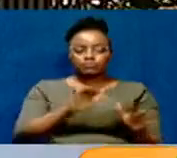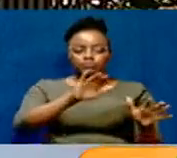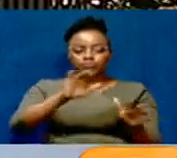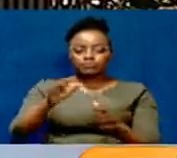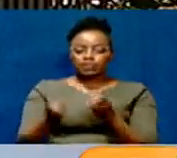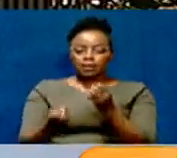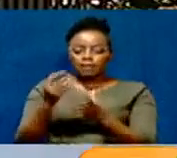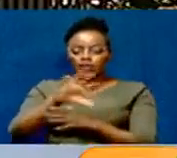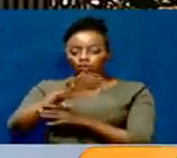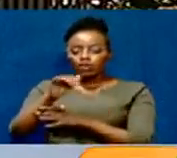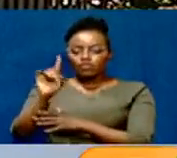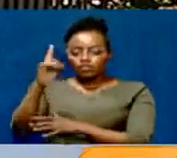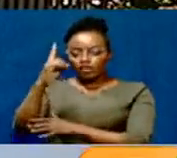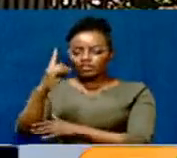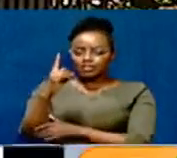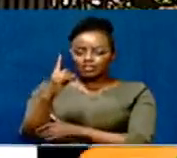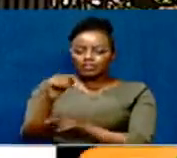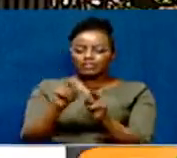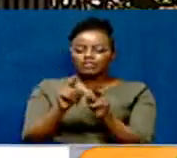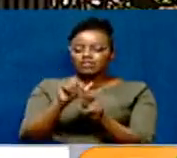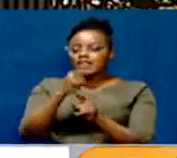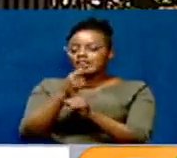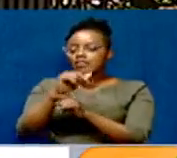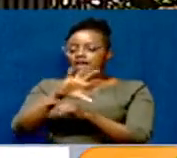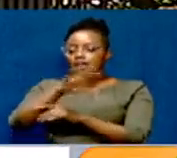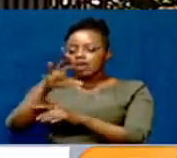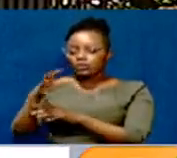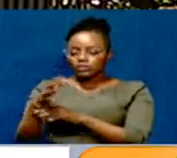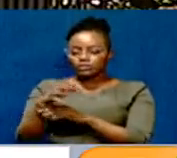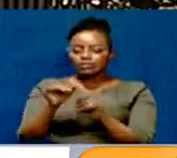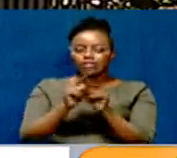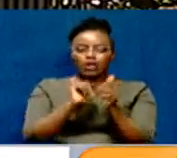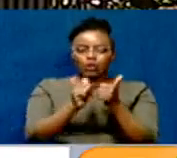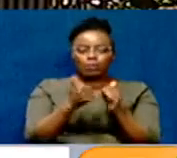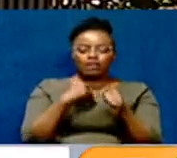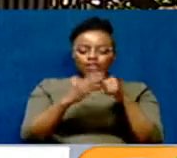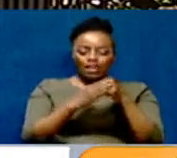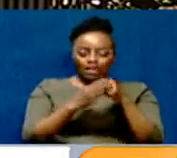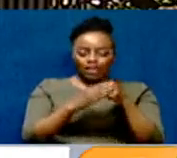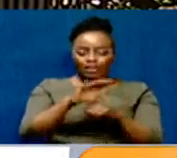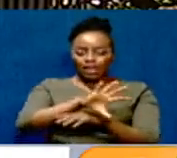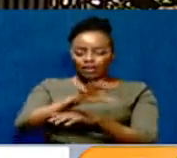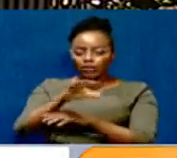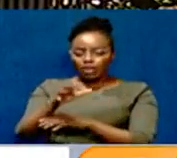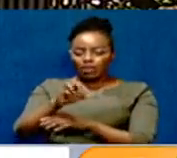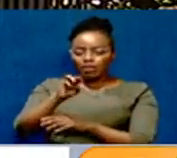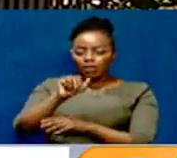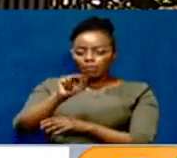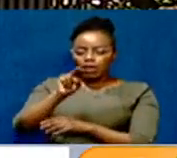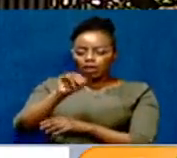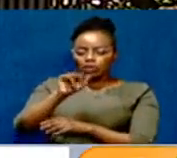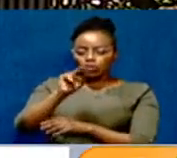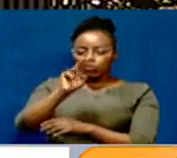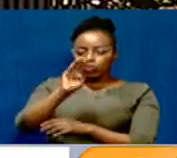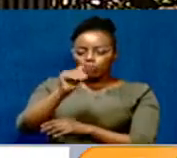Baringo County will host the first ever inter-counties archery competition, bringing together 9 counties at the Mayuba Stadium in